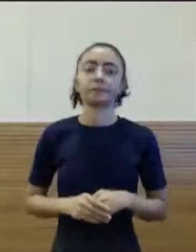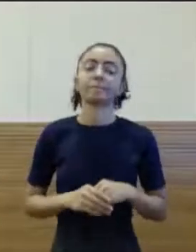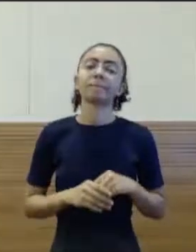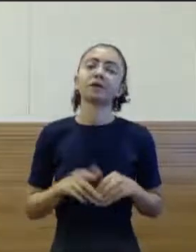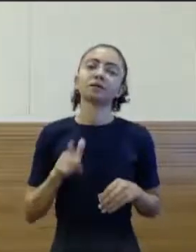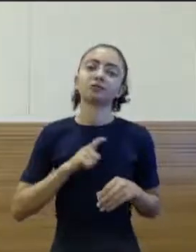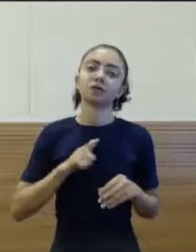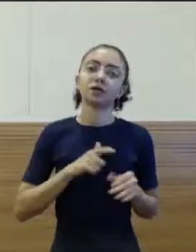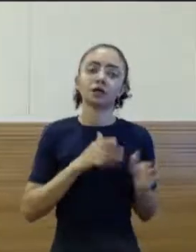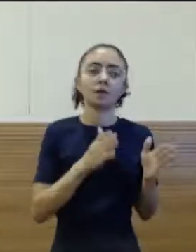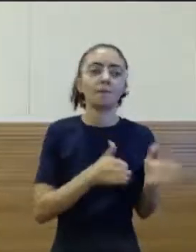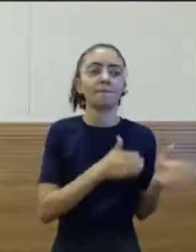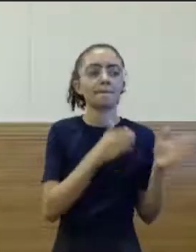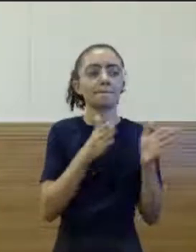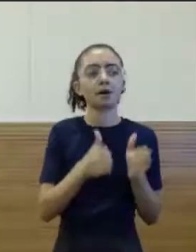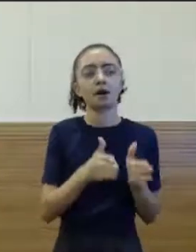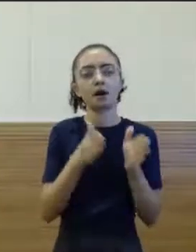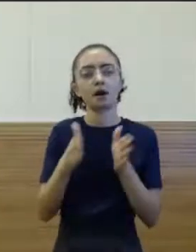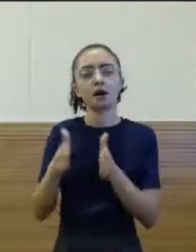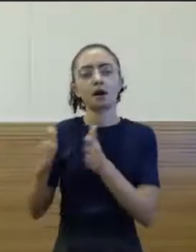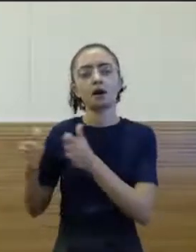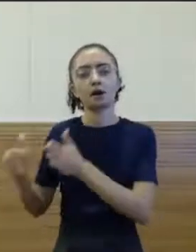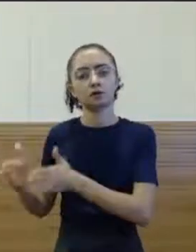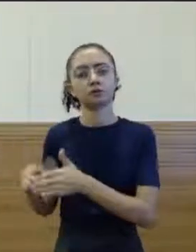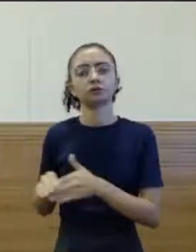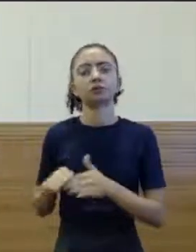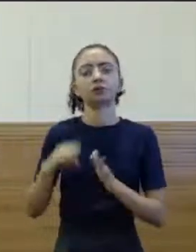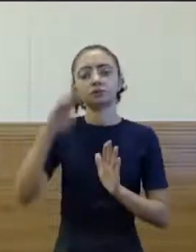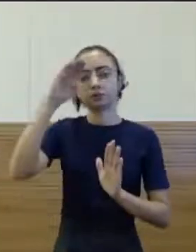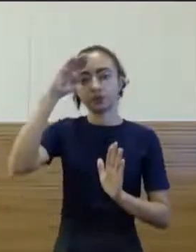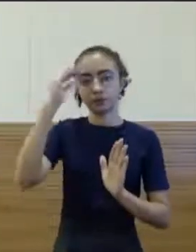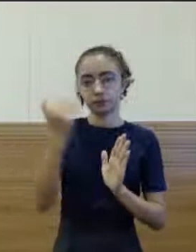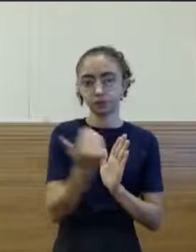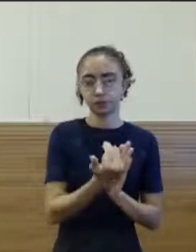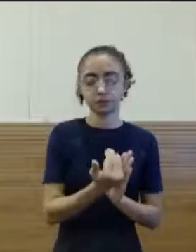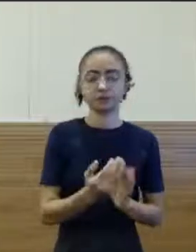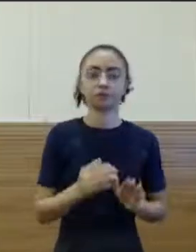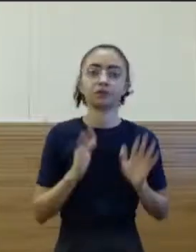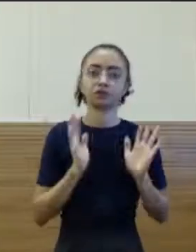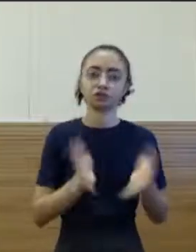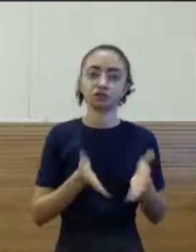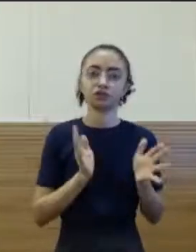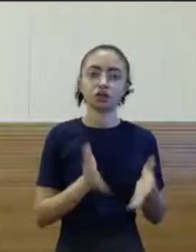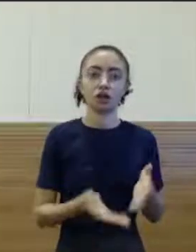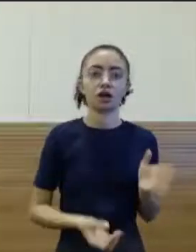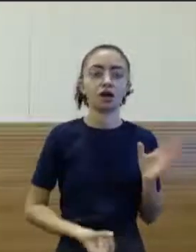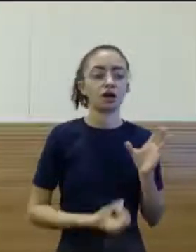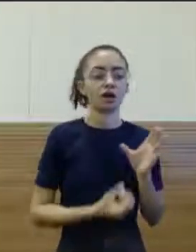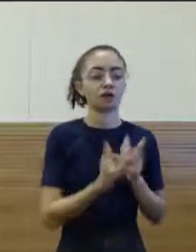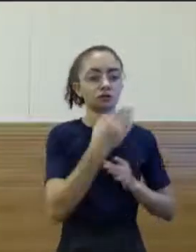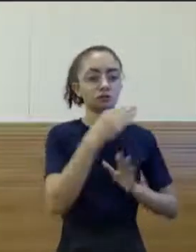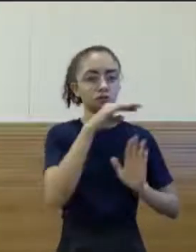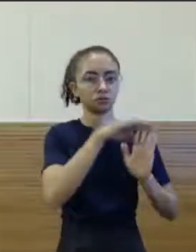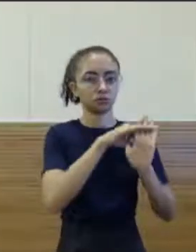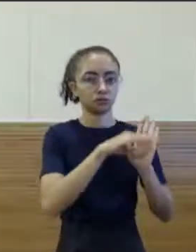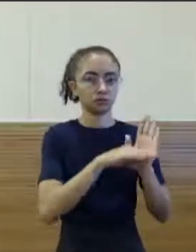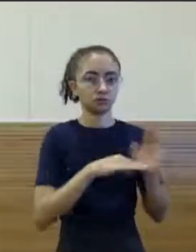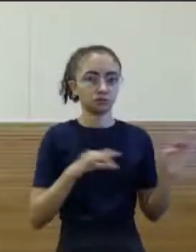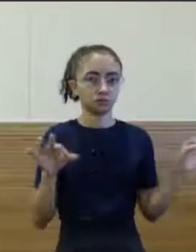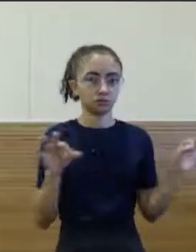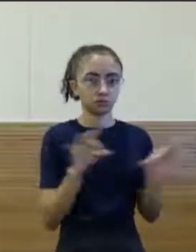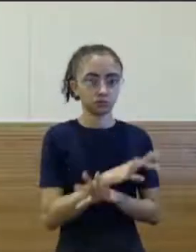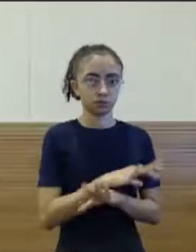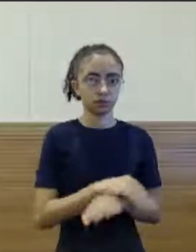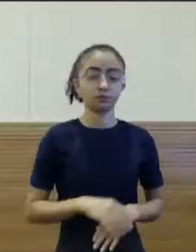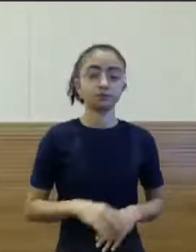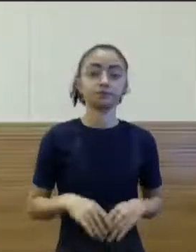saw, we have the dietary guides for children younger than 2. And now we're